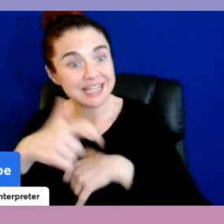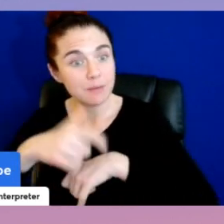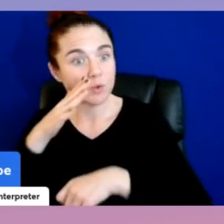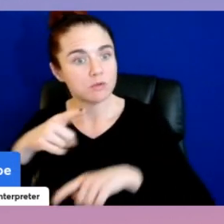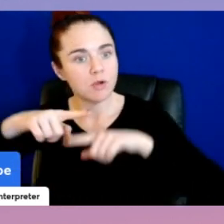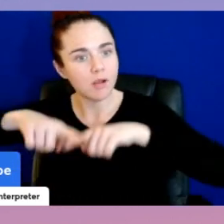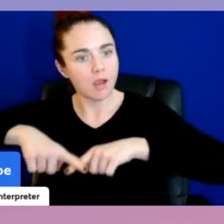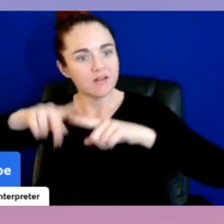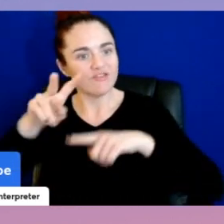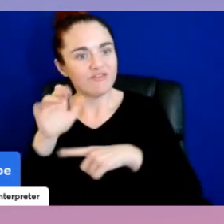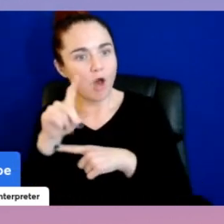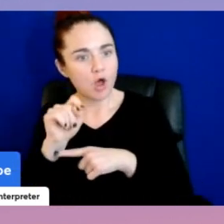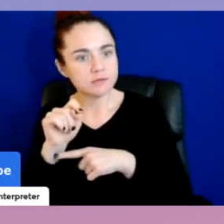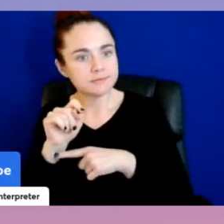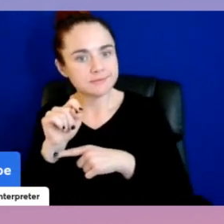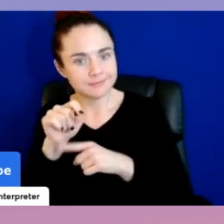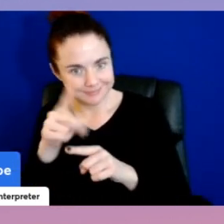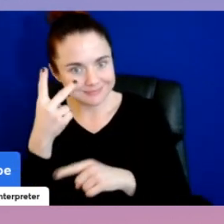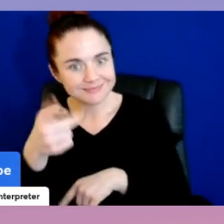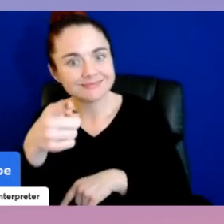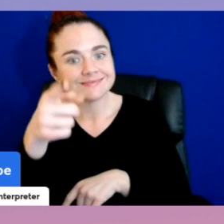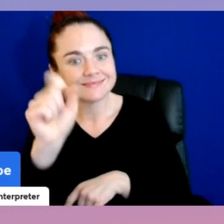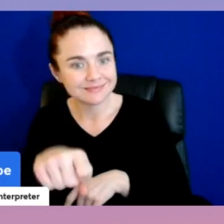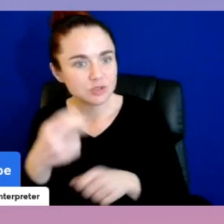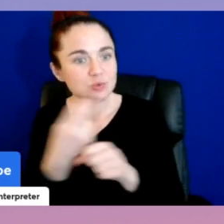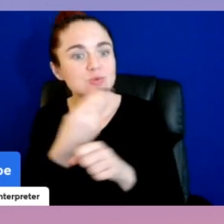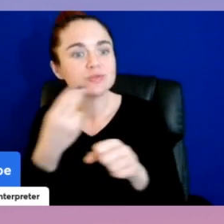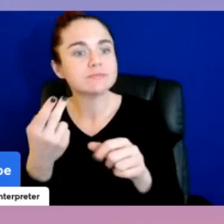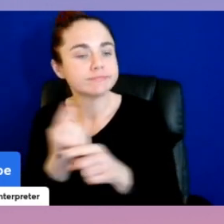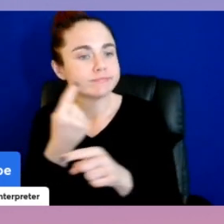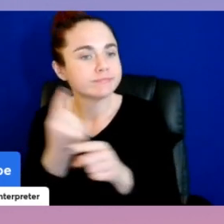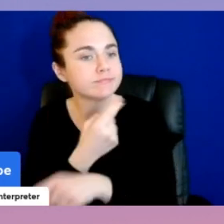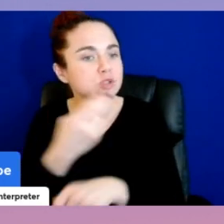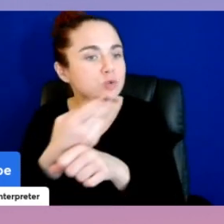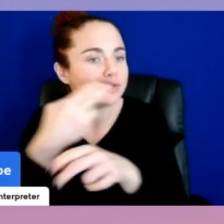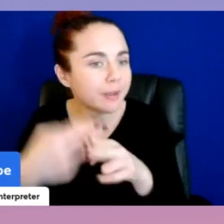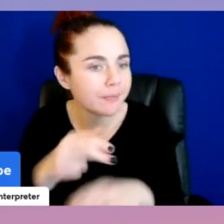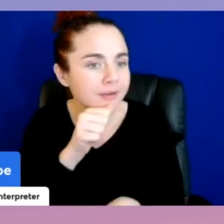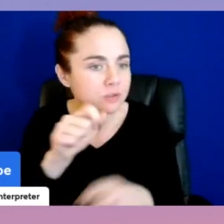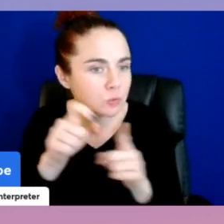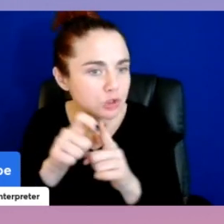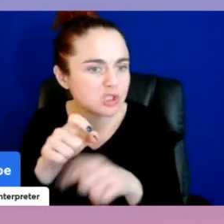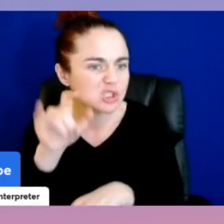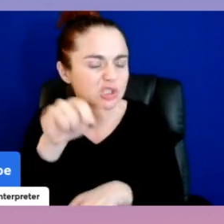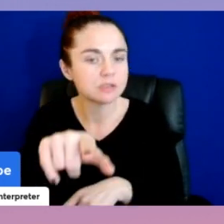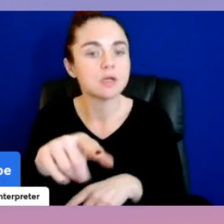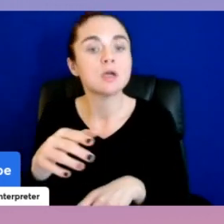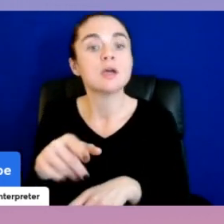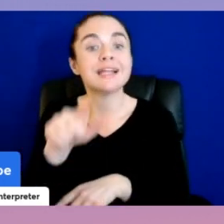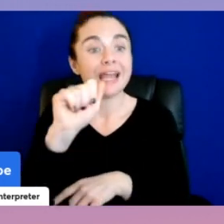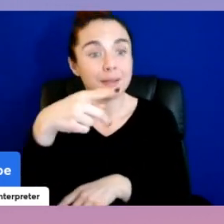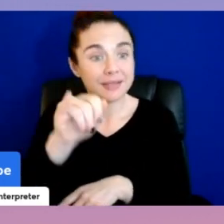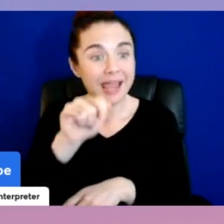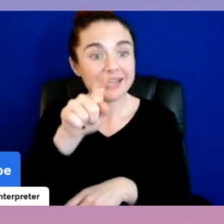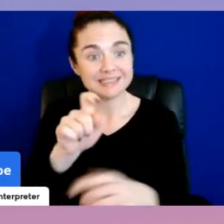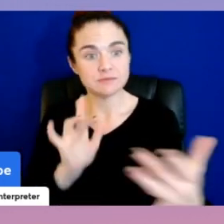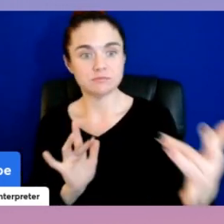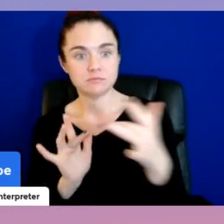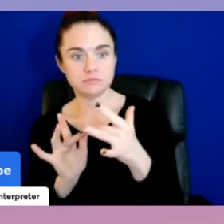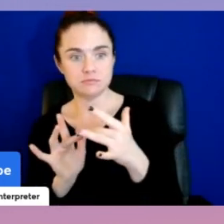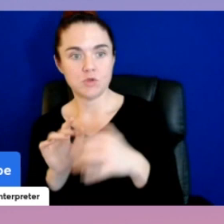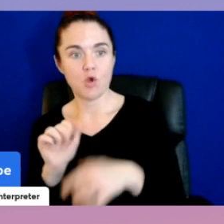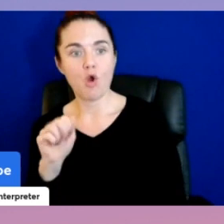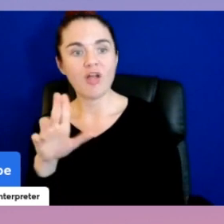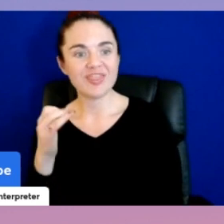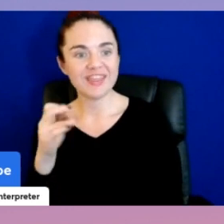on Vault to supply us with the necessary credentials. So the API will reach out to Vault. It needs to authenticate into Vault,